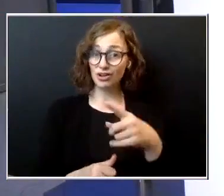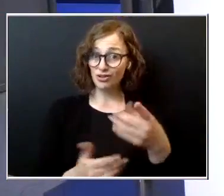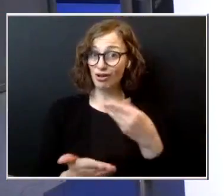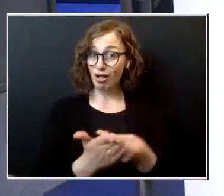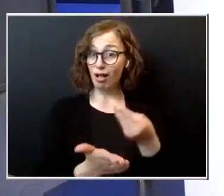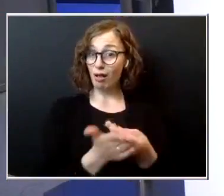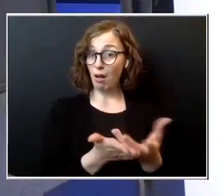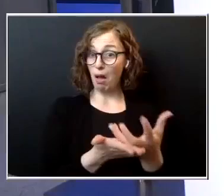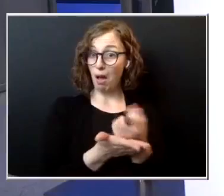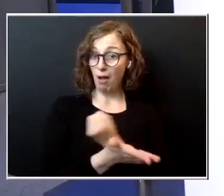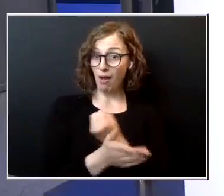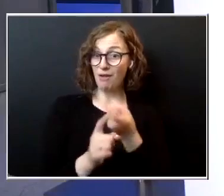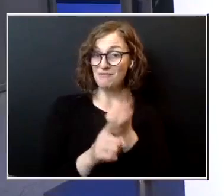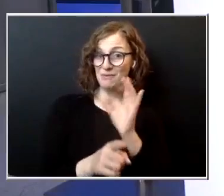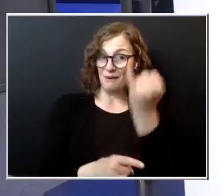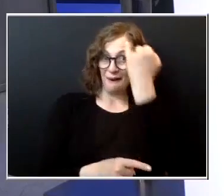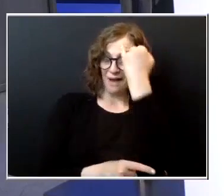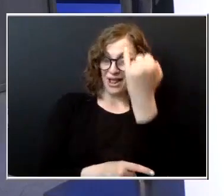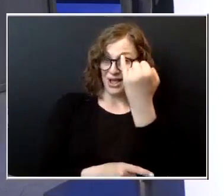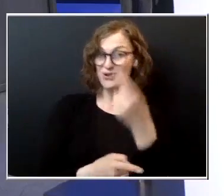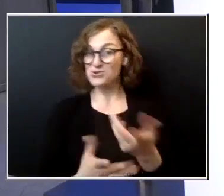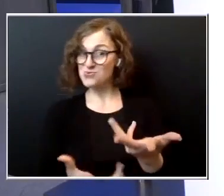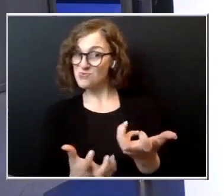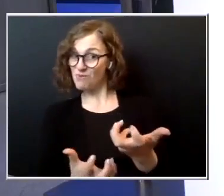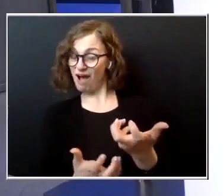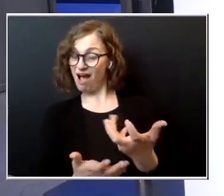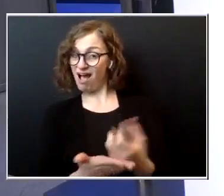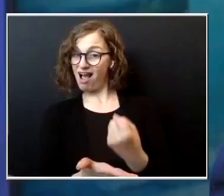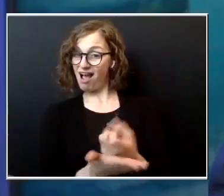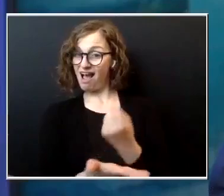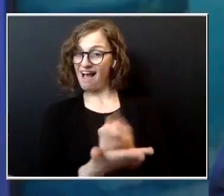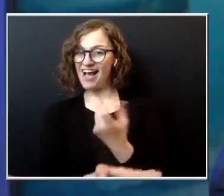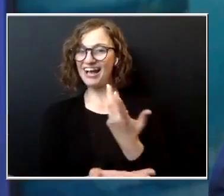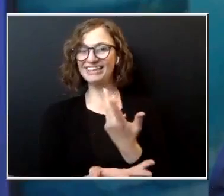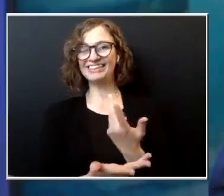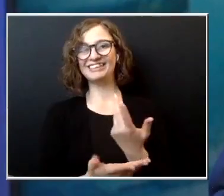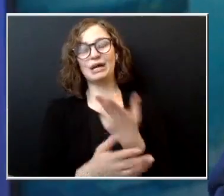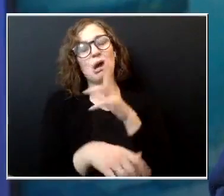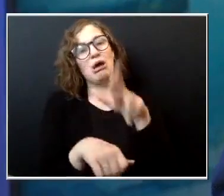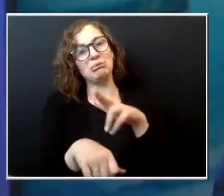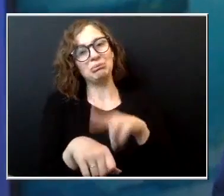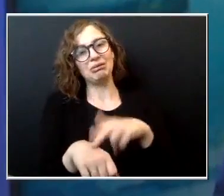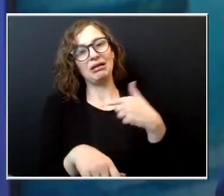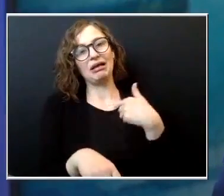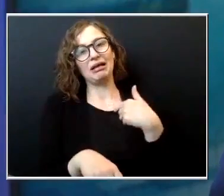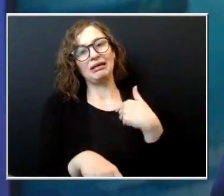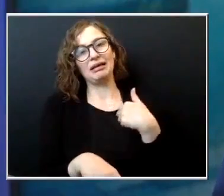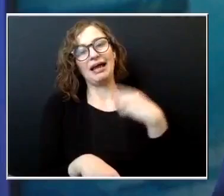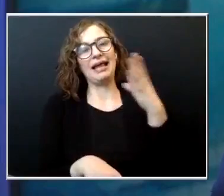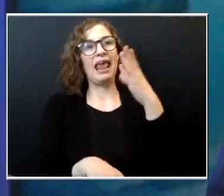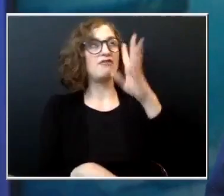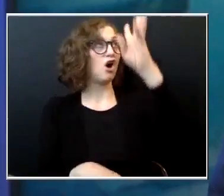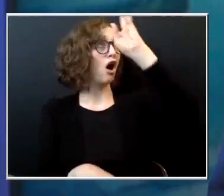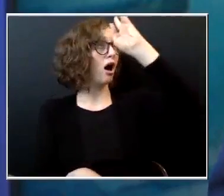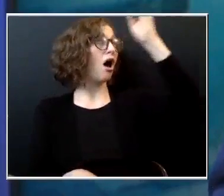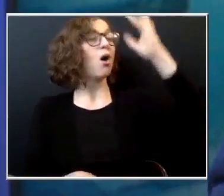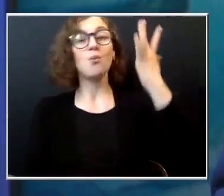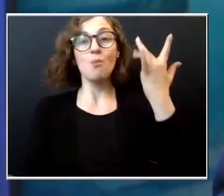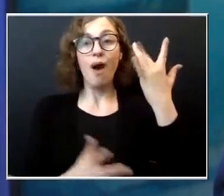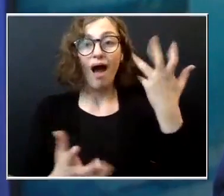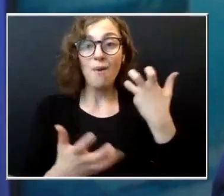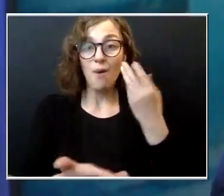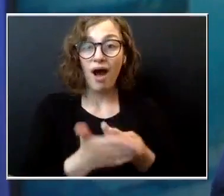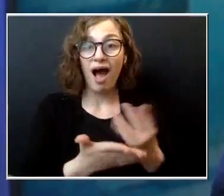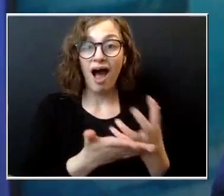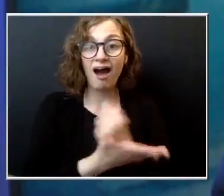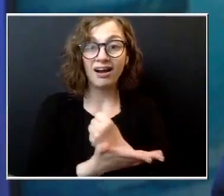hope to? Let's hope you do. Well, of course, I never came up with the idea with the intent of making money. I have not